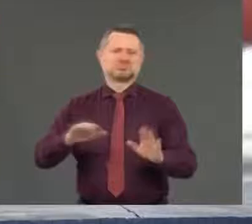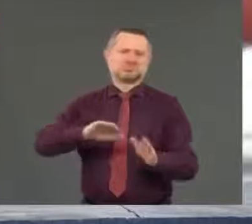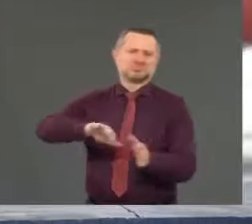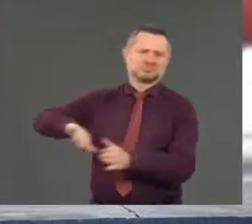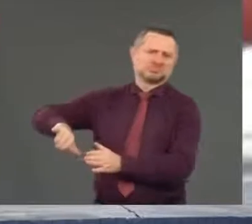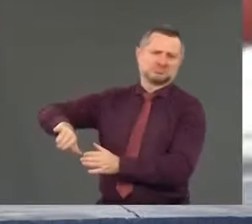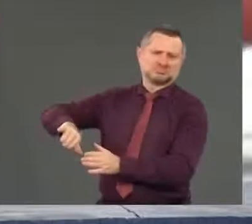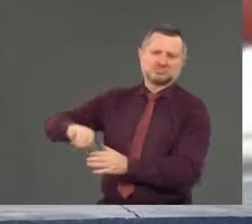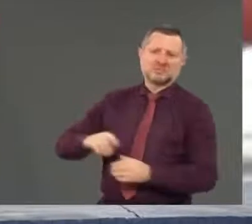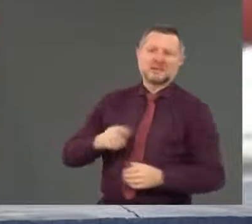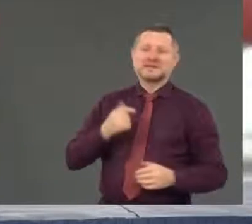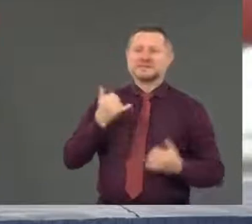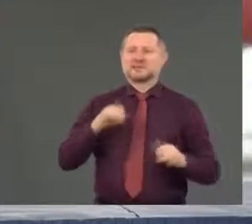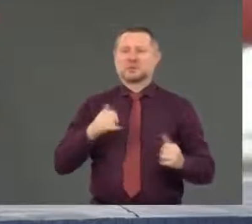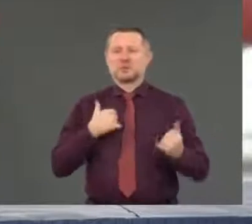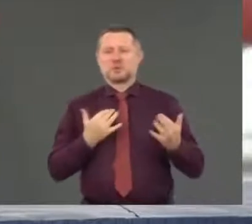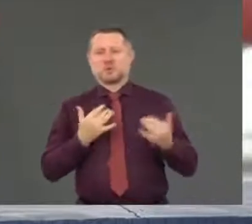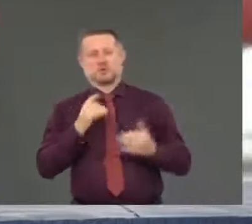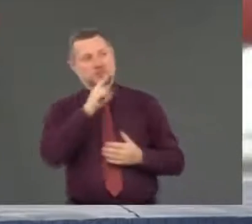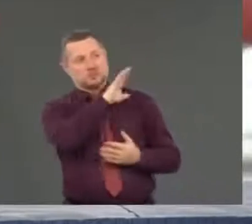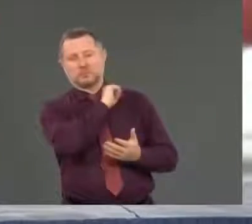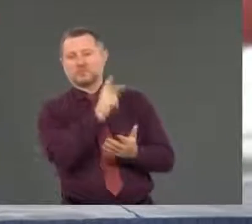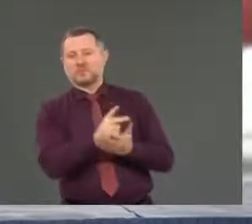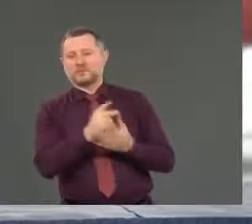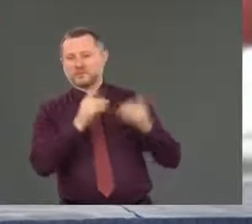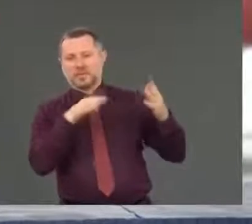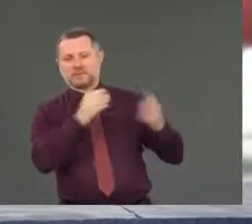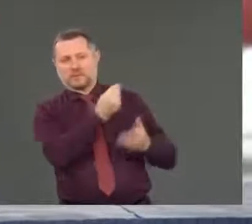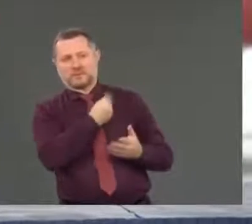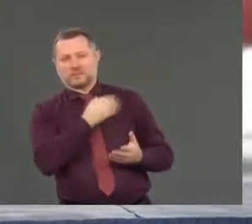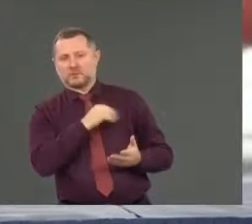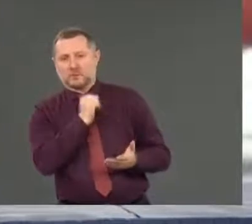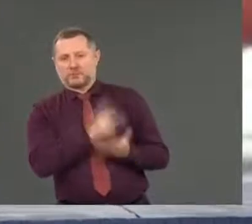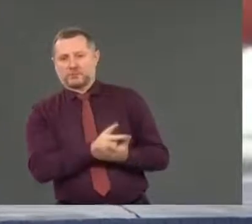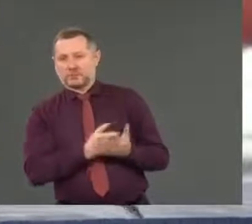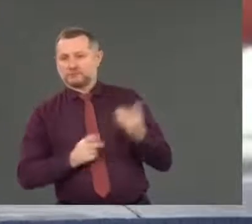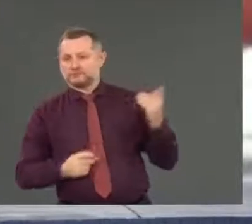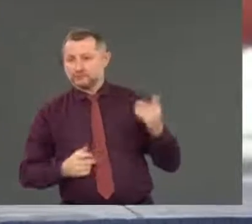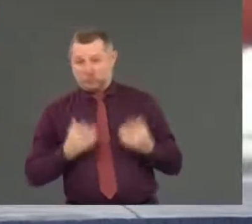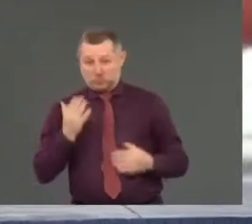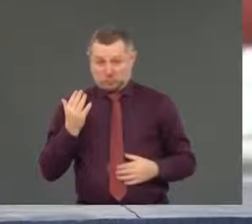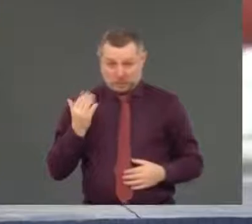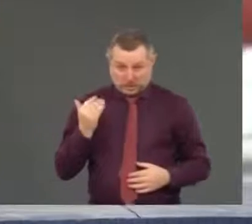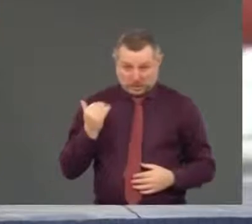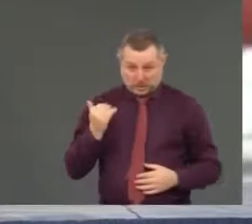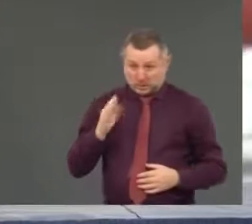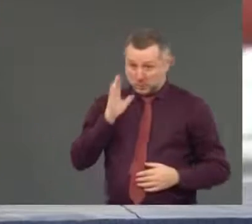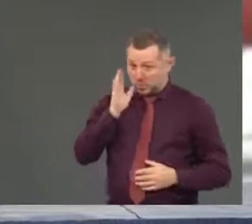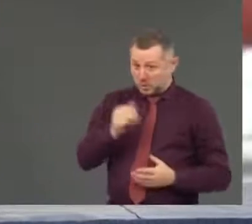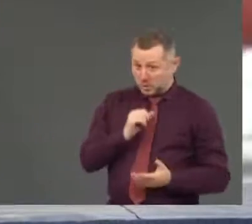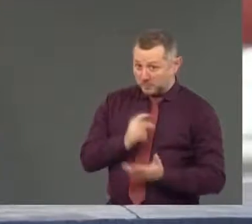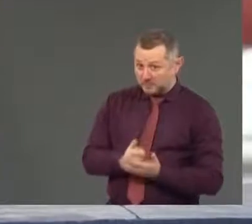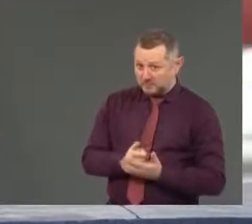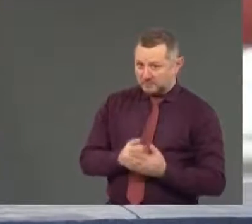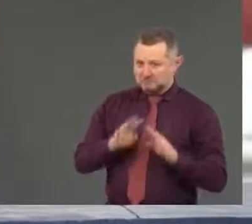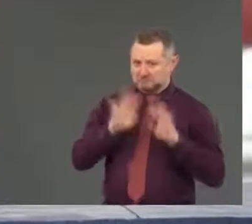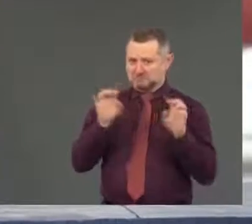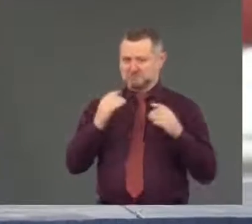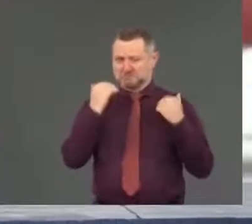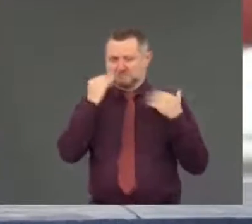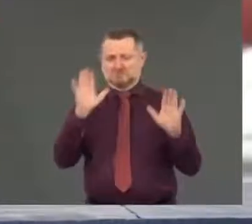You need federal approval, and we haven't gotten the federal approval yet. Now, why they wouldn't give us the federal approval is beyond